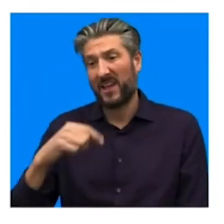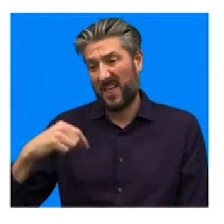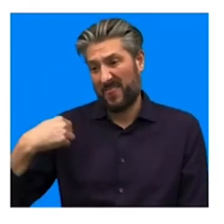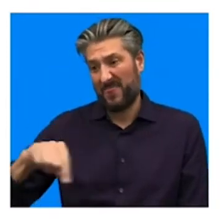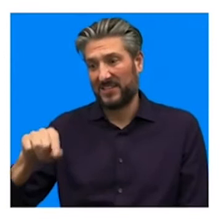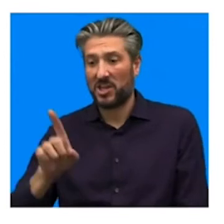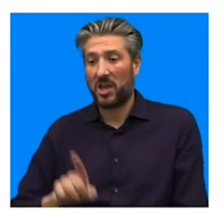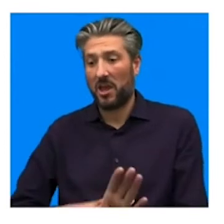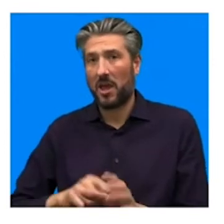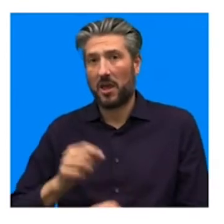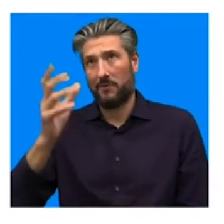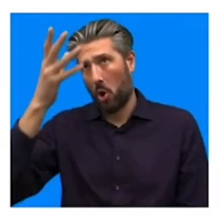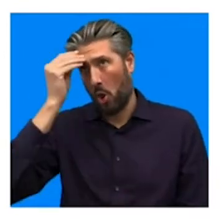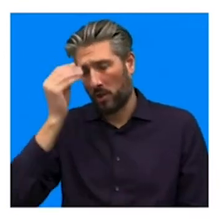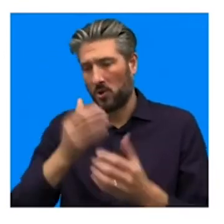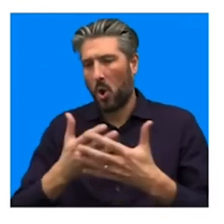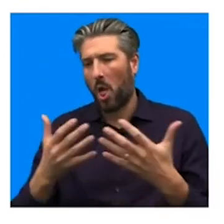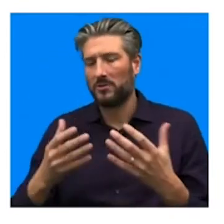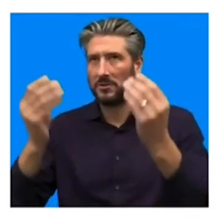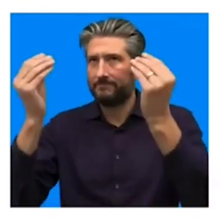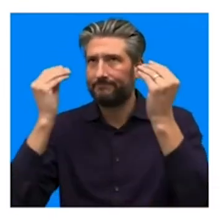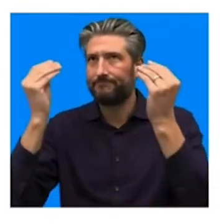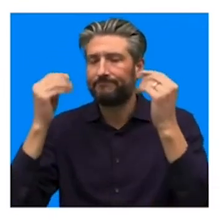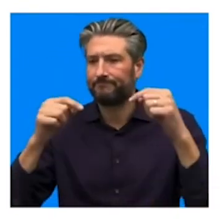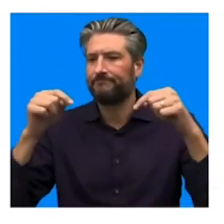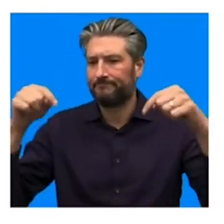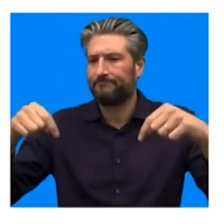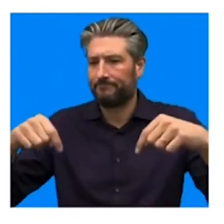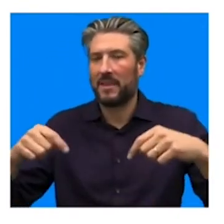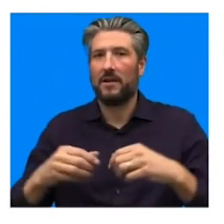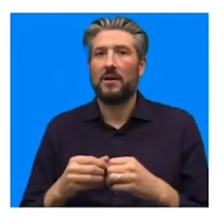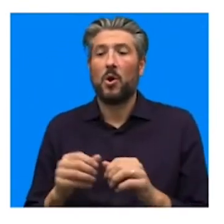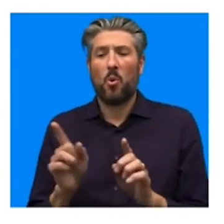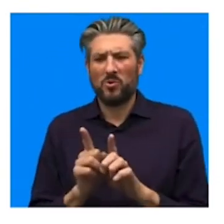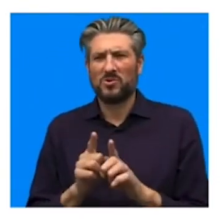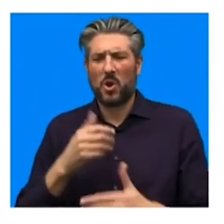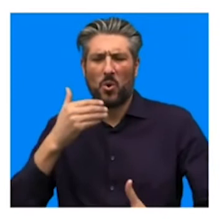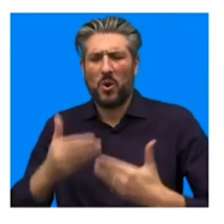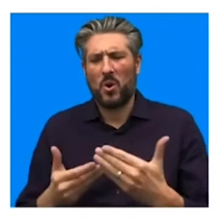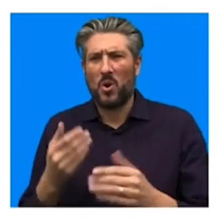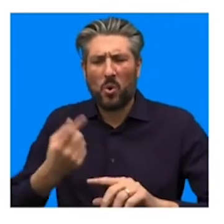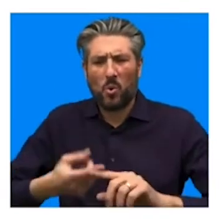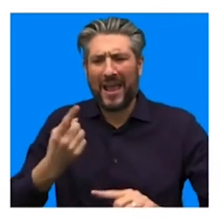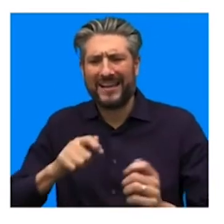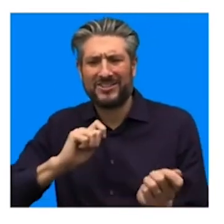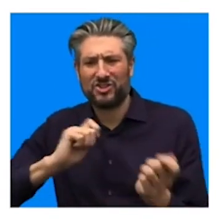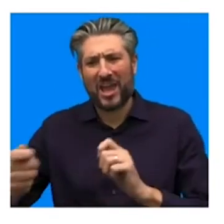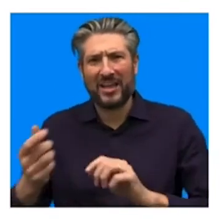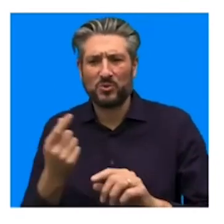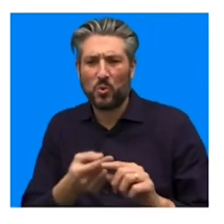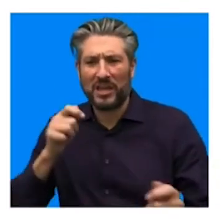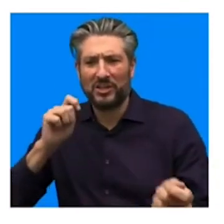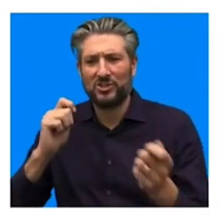lot. And while I think it's been one of those accelerator years where we've seen so many different companies,